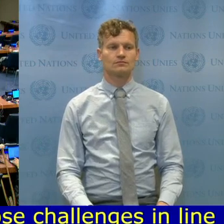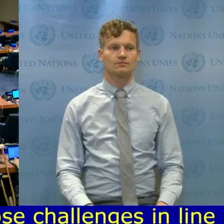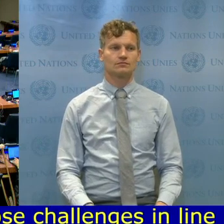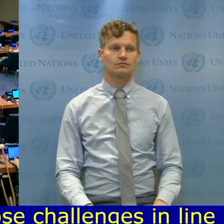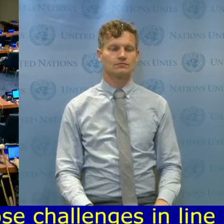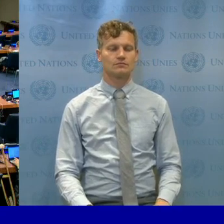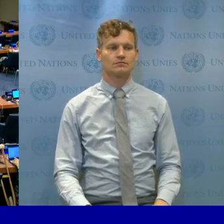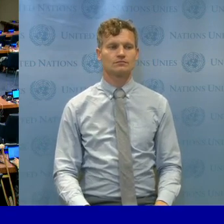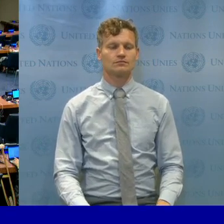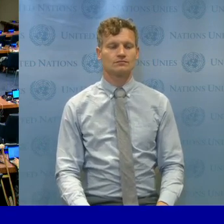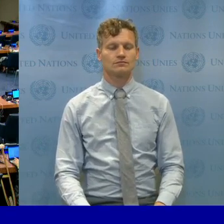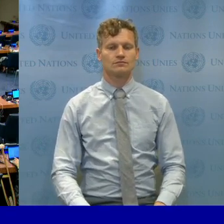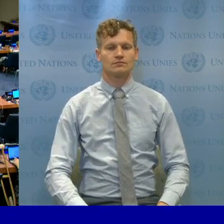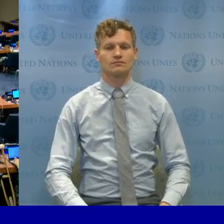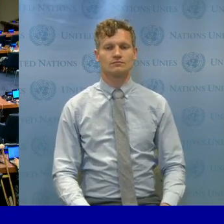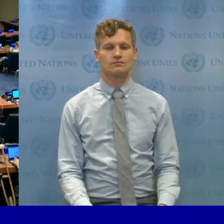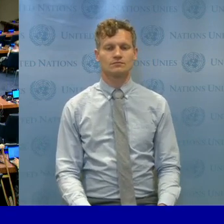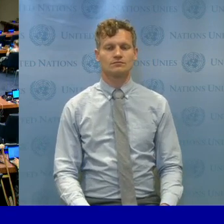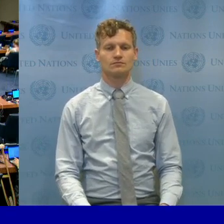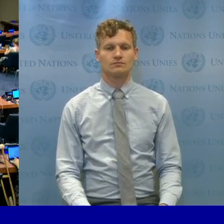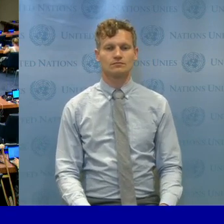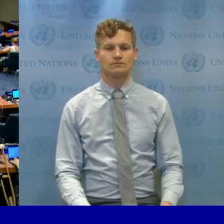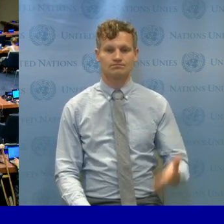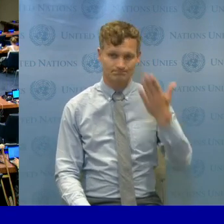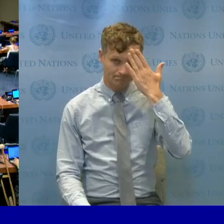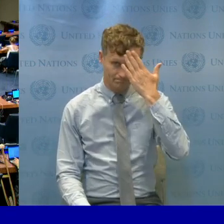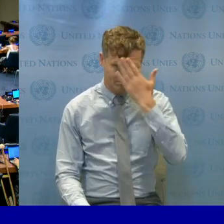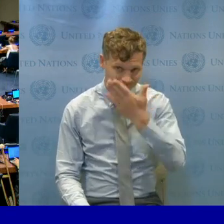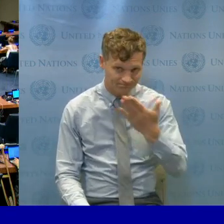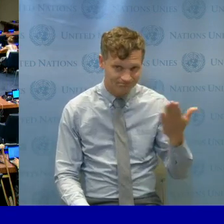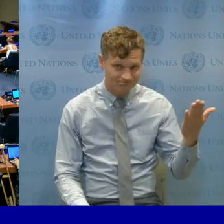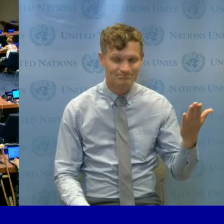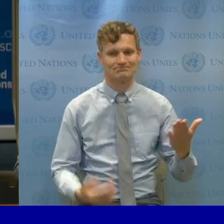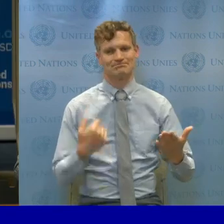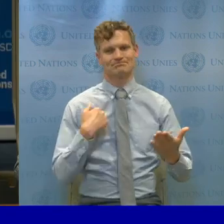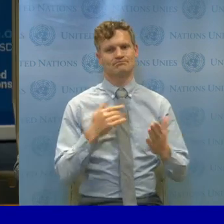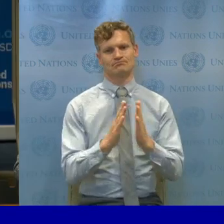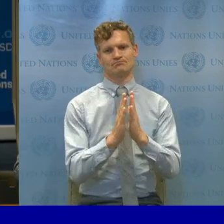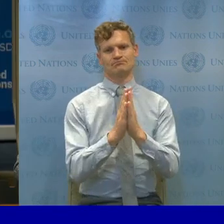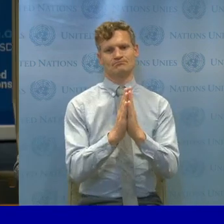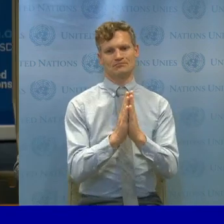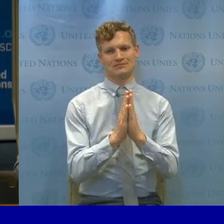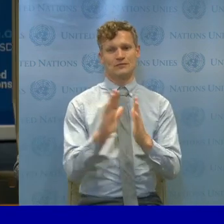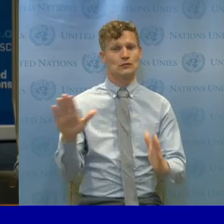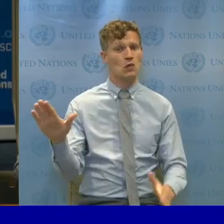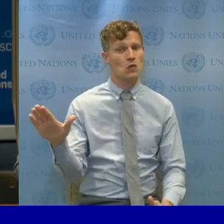Your Excellencies, dear guests, I would like to ask everybody in the room to pay